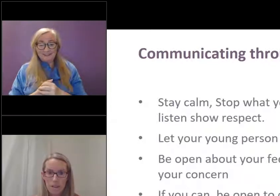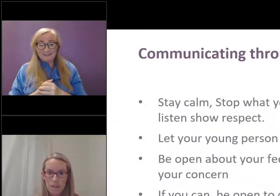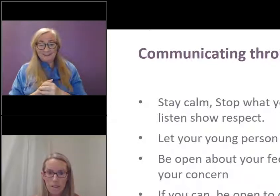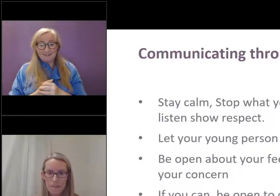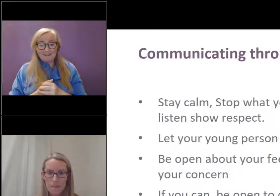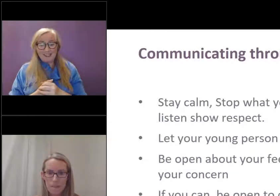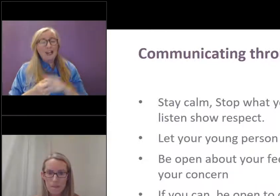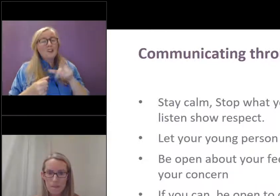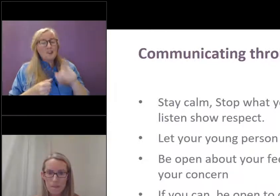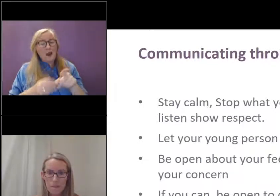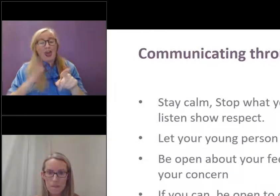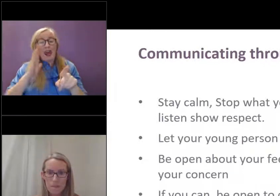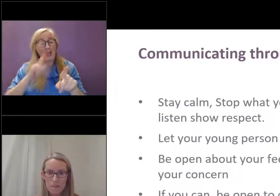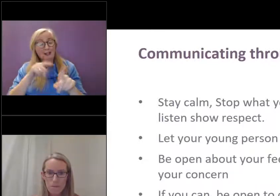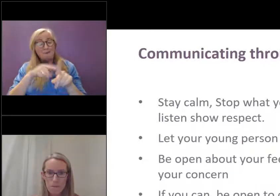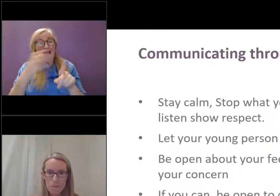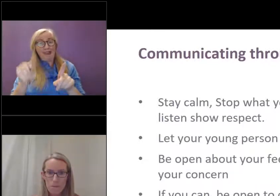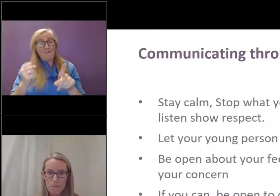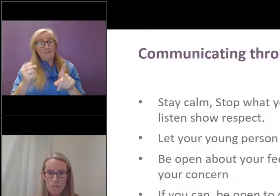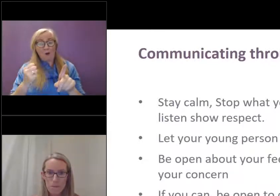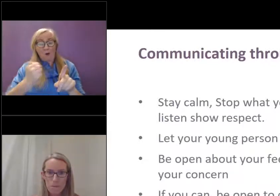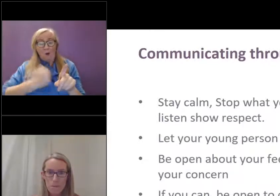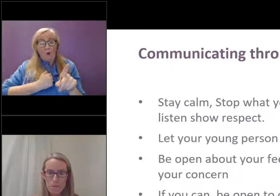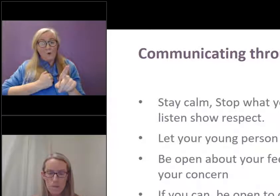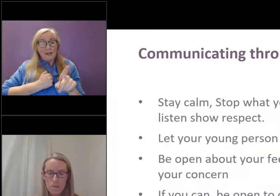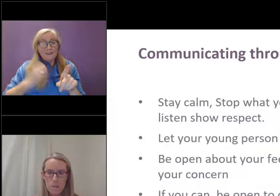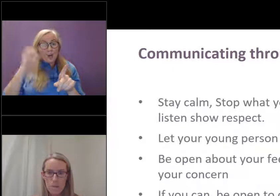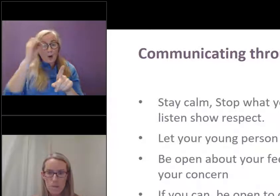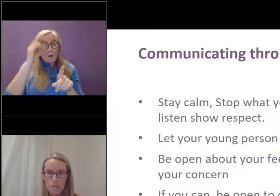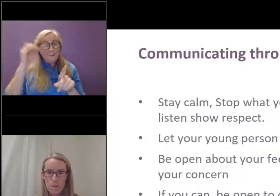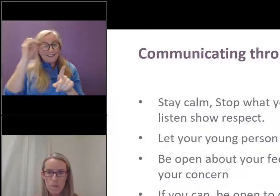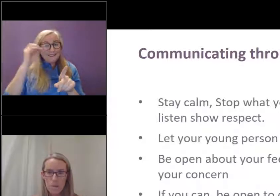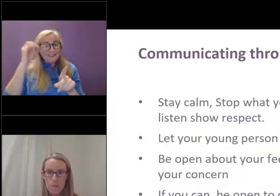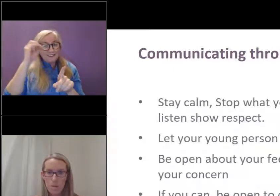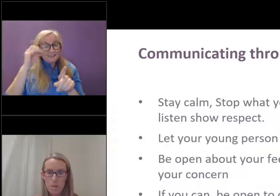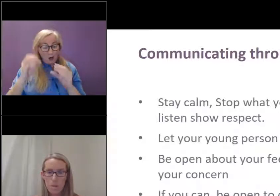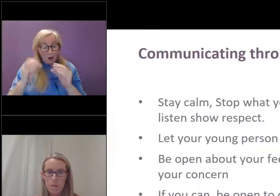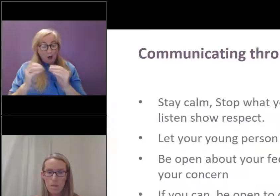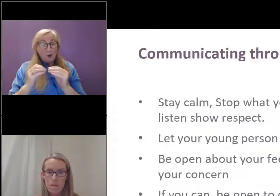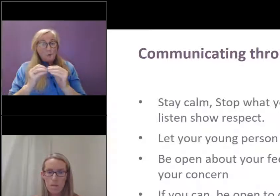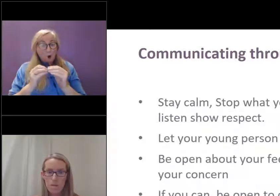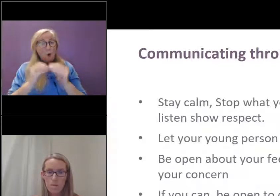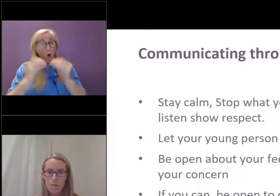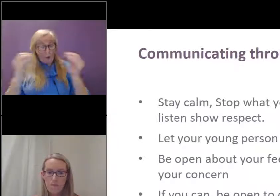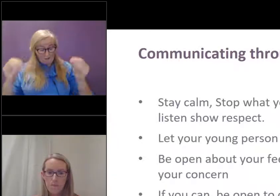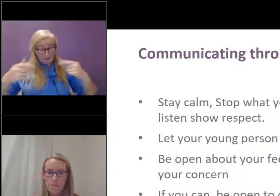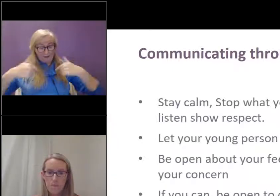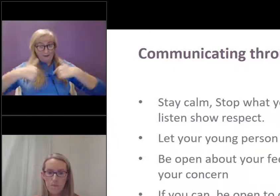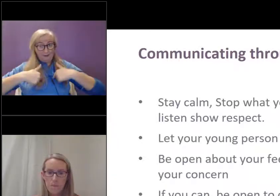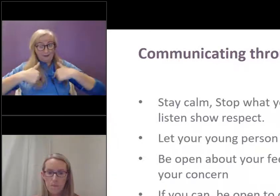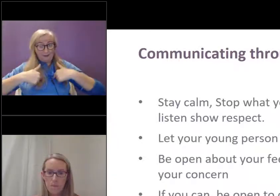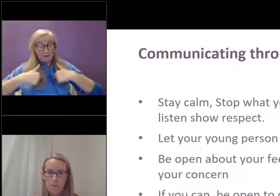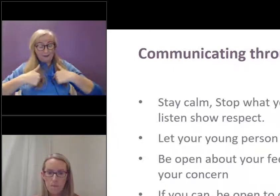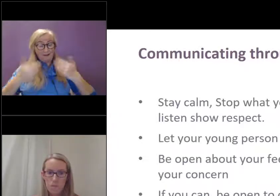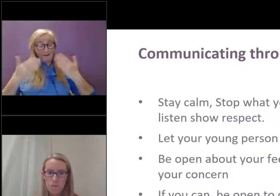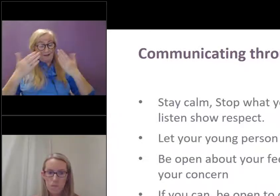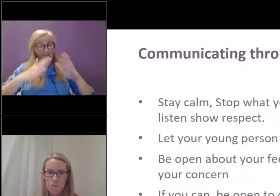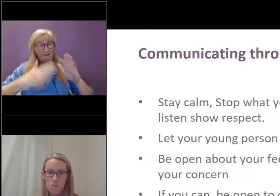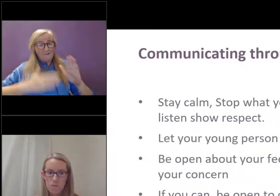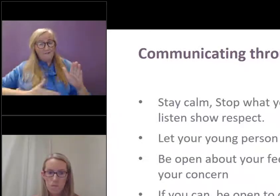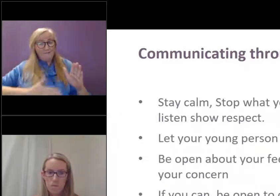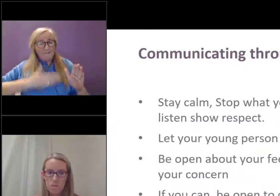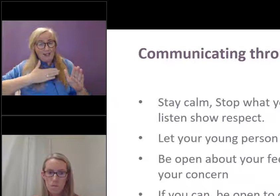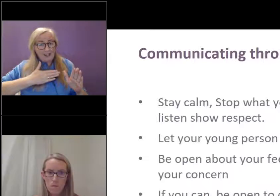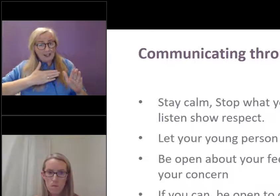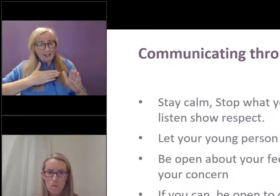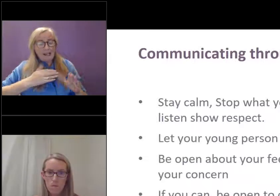opinion. Again, be open about your feelings. So how are you feeling? And explain it in that simple and